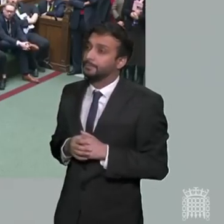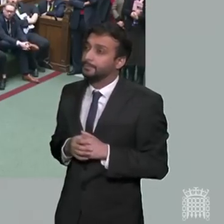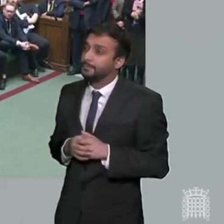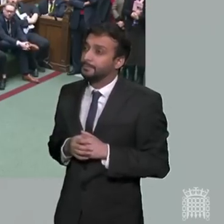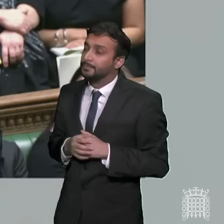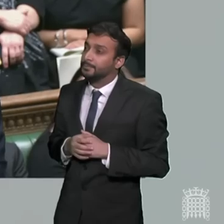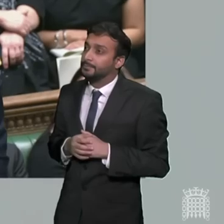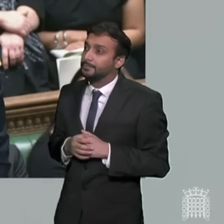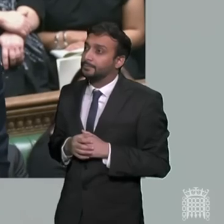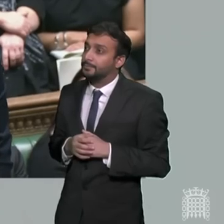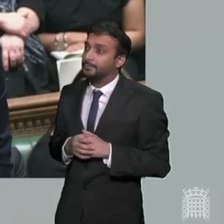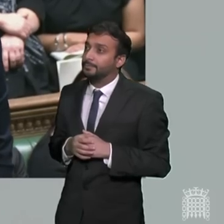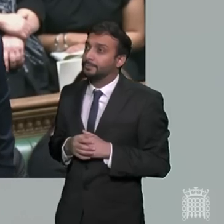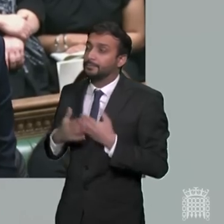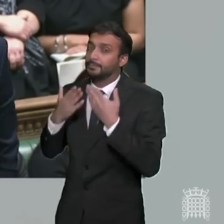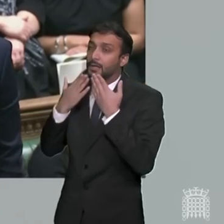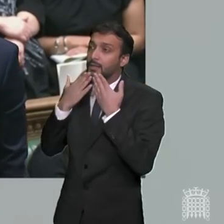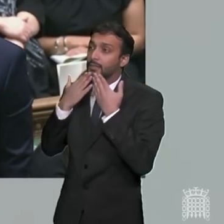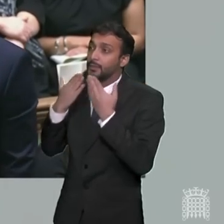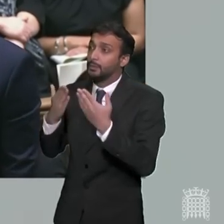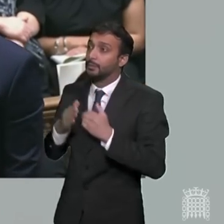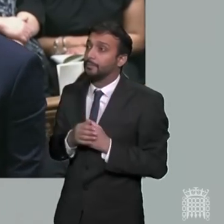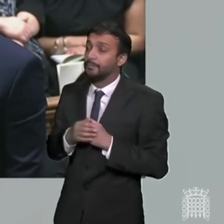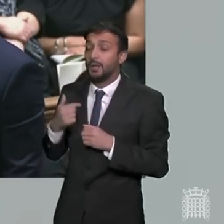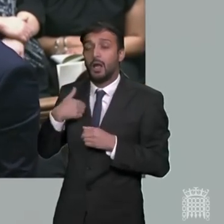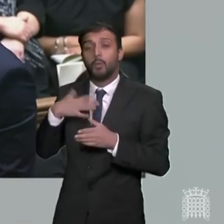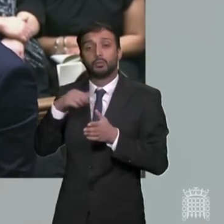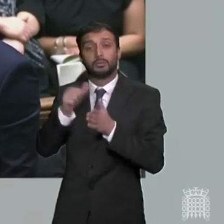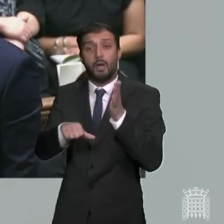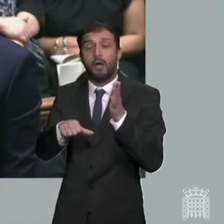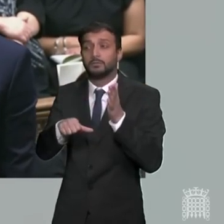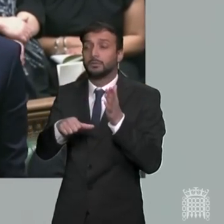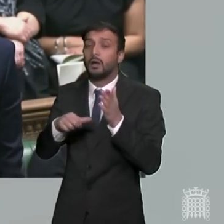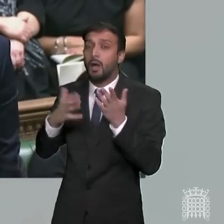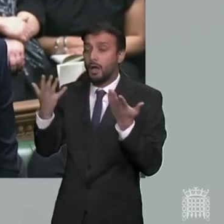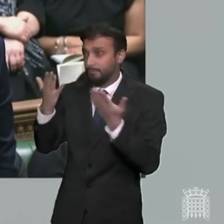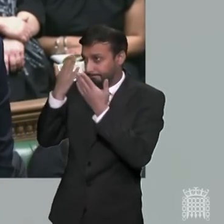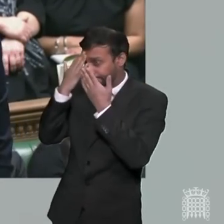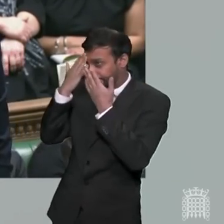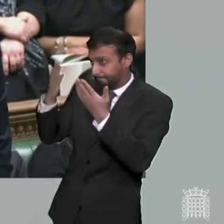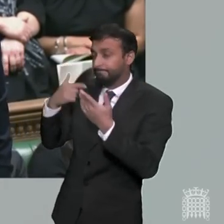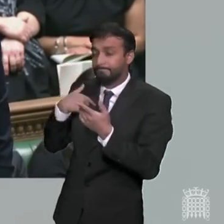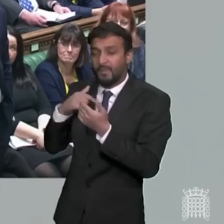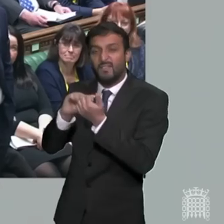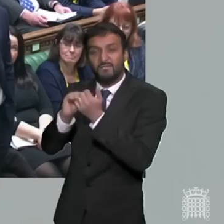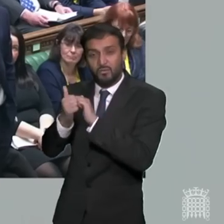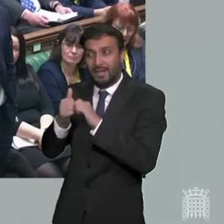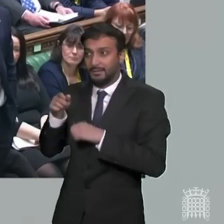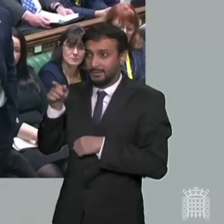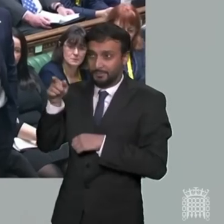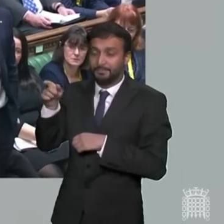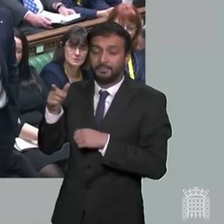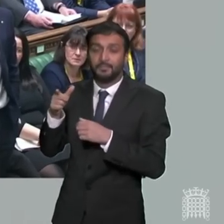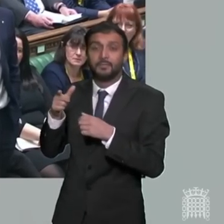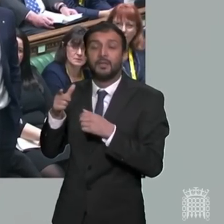Thank you, Mr. Speaker. I wish to begin by paying tribute to my friend and colleague, the Right Honourable Member for Ross Skye